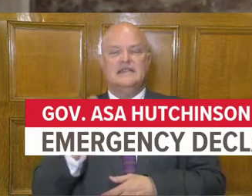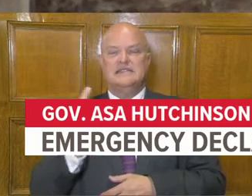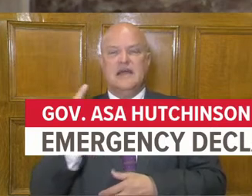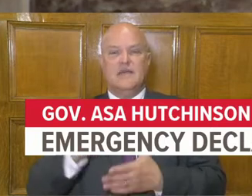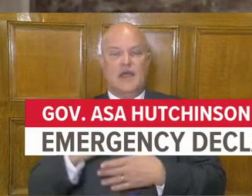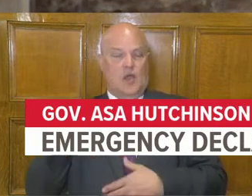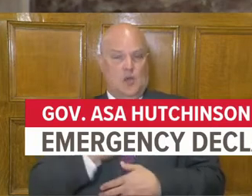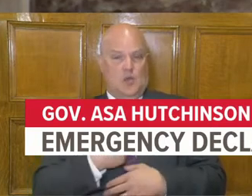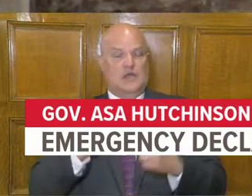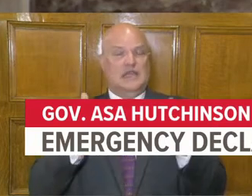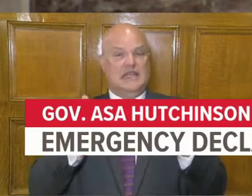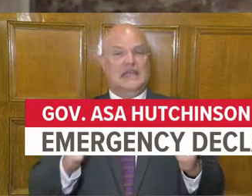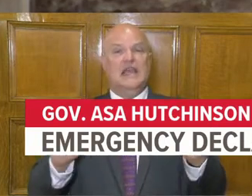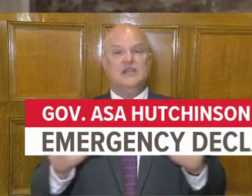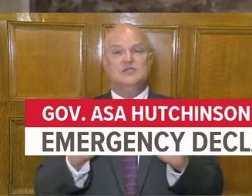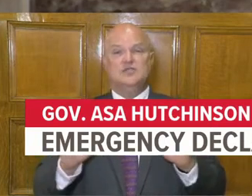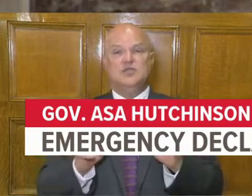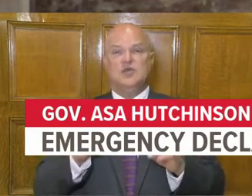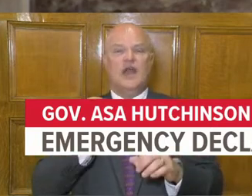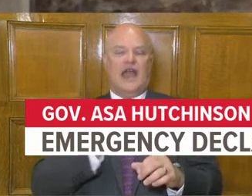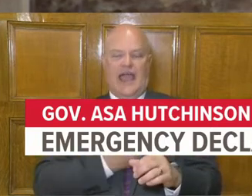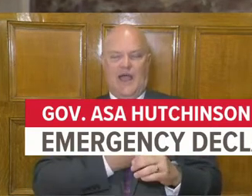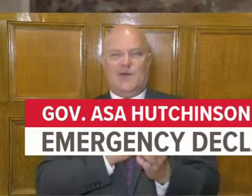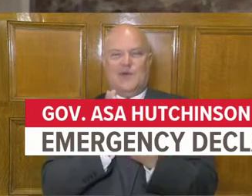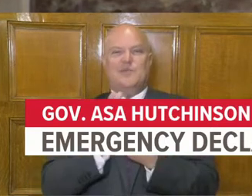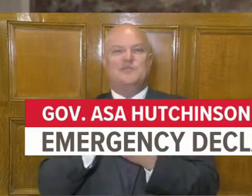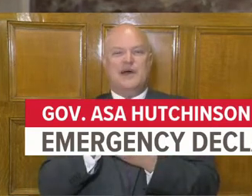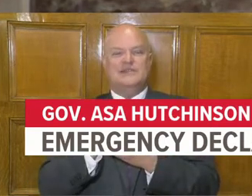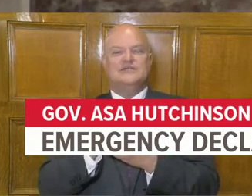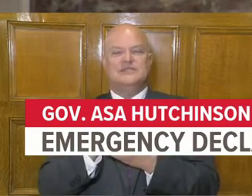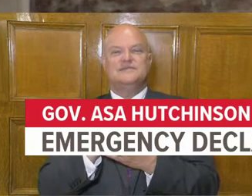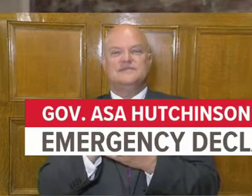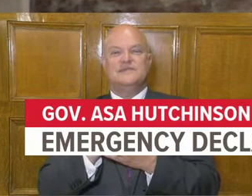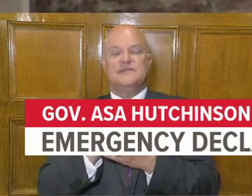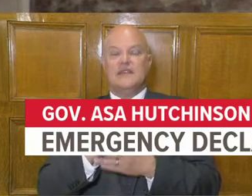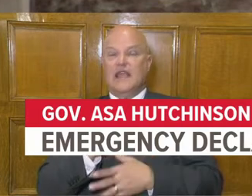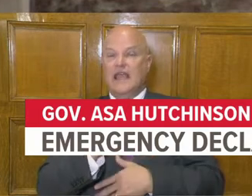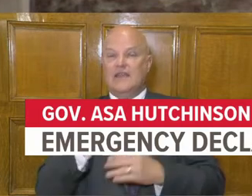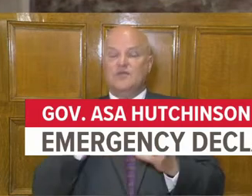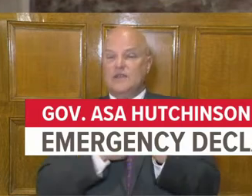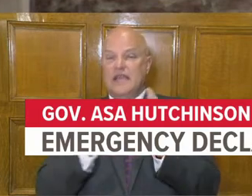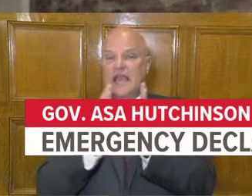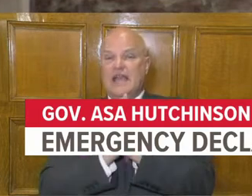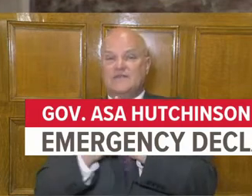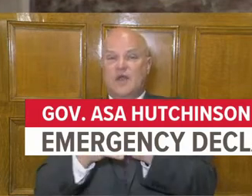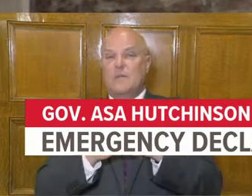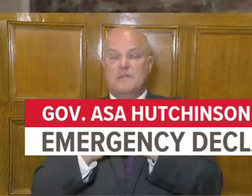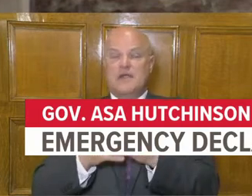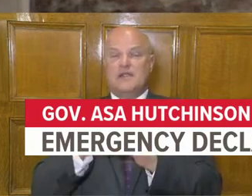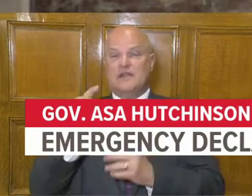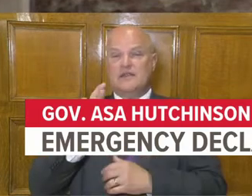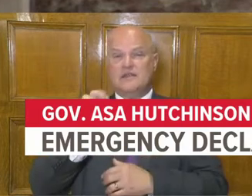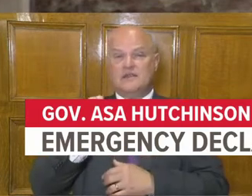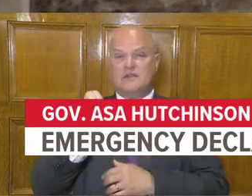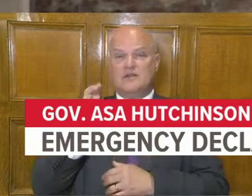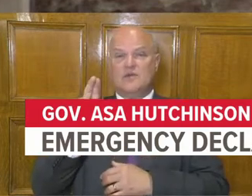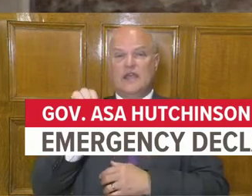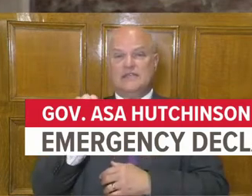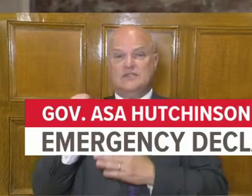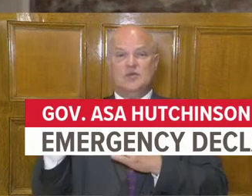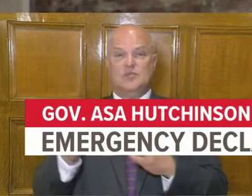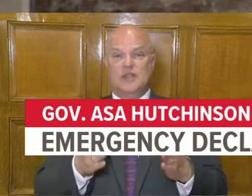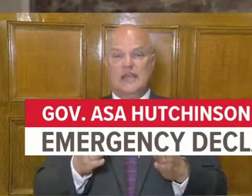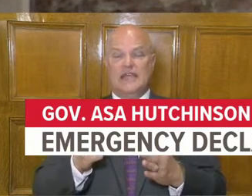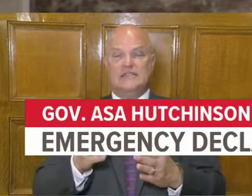something that we can do within our existing budget. Again, if we ask for American Rescue Plan funds, then yes,